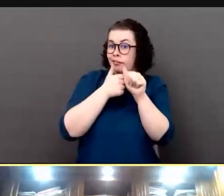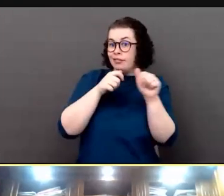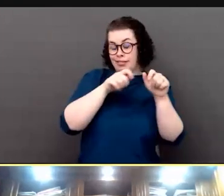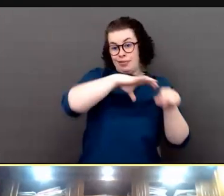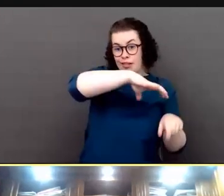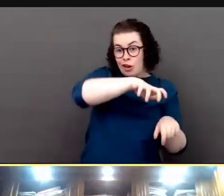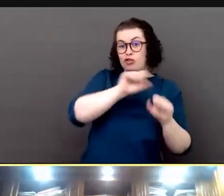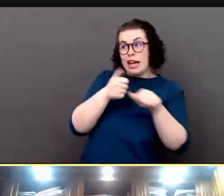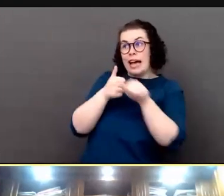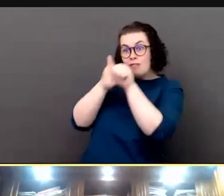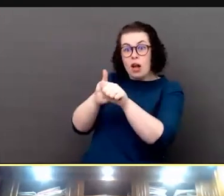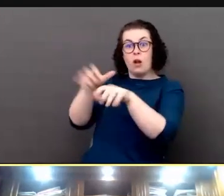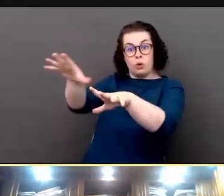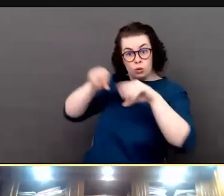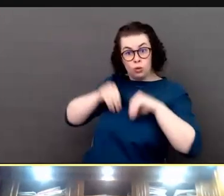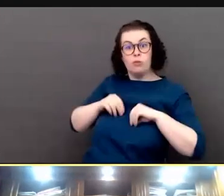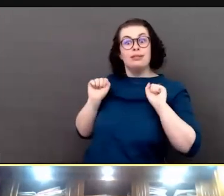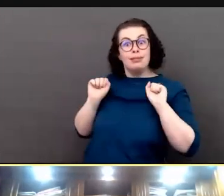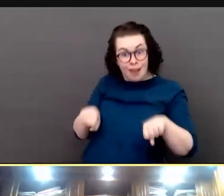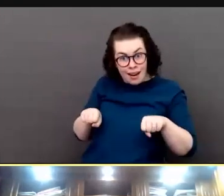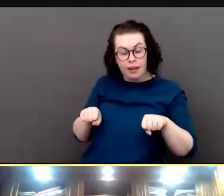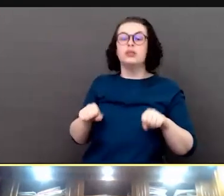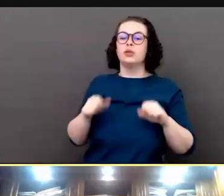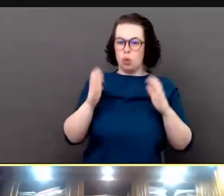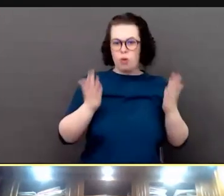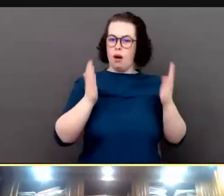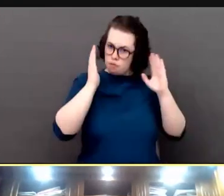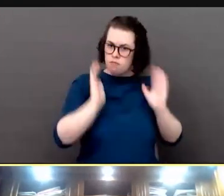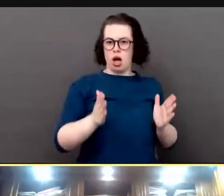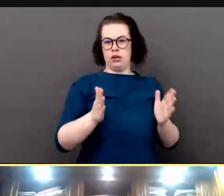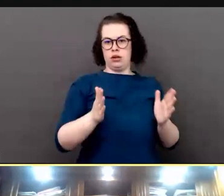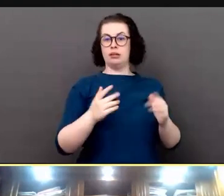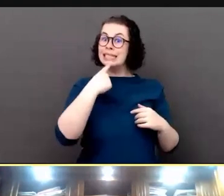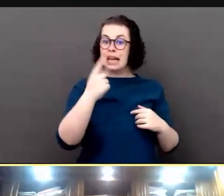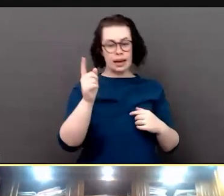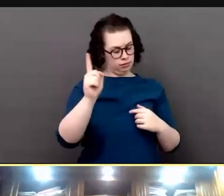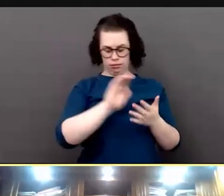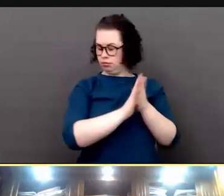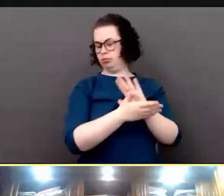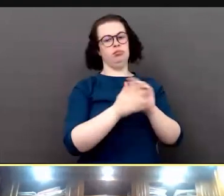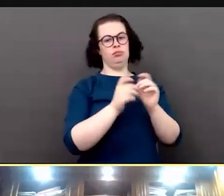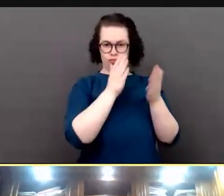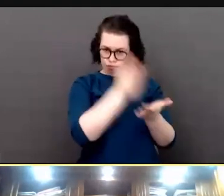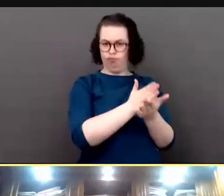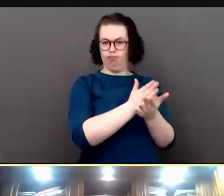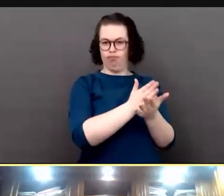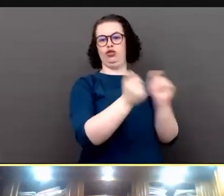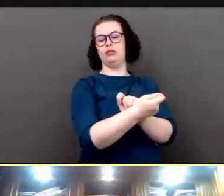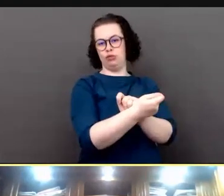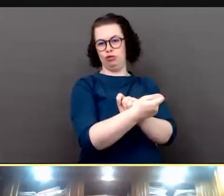professionals to build accessible, to implement accessibility, and also